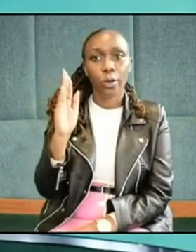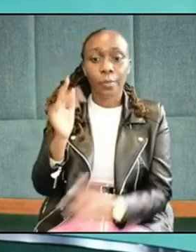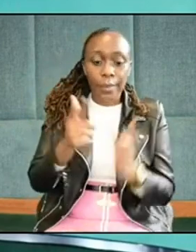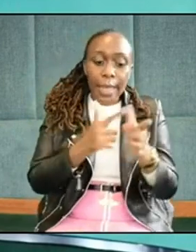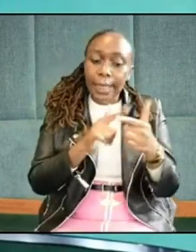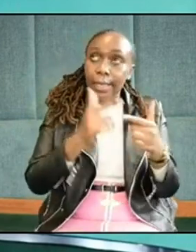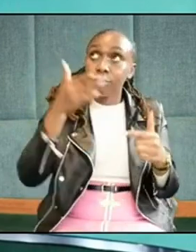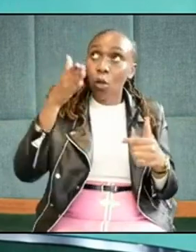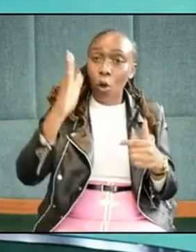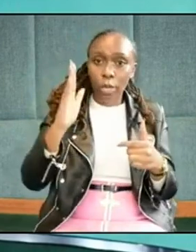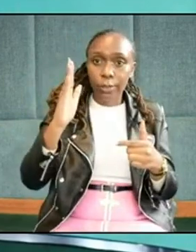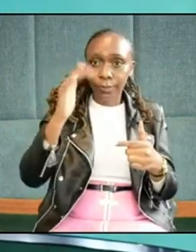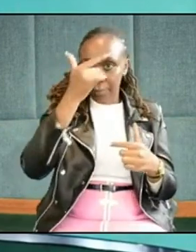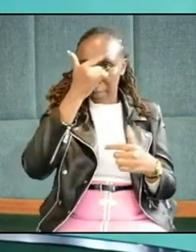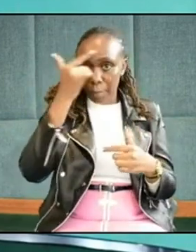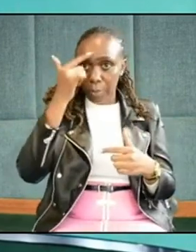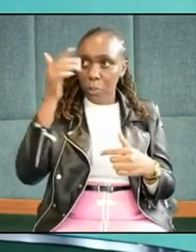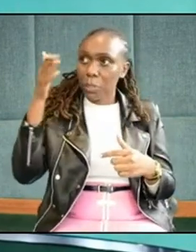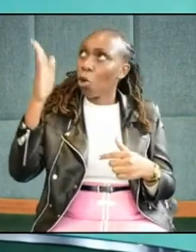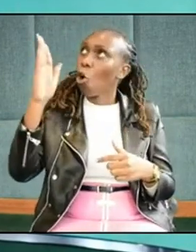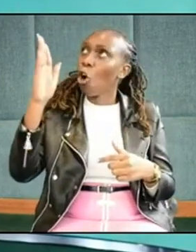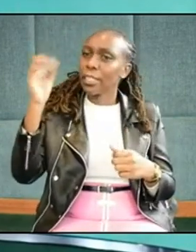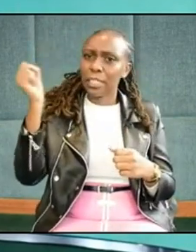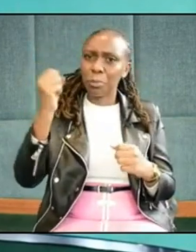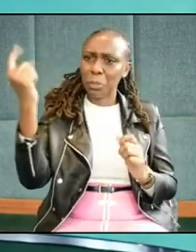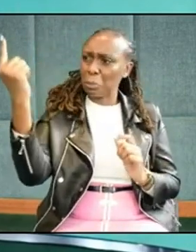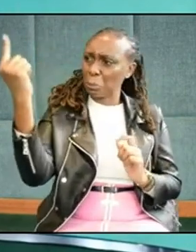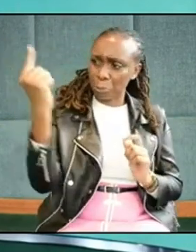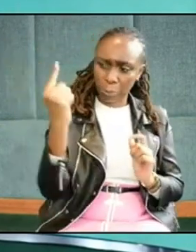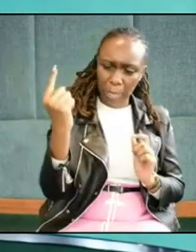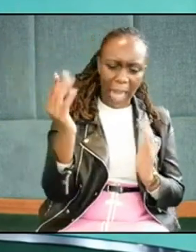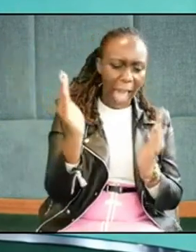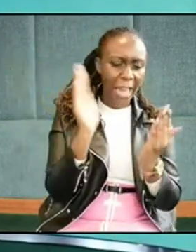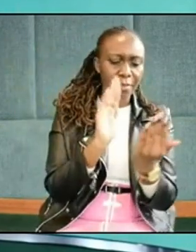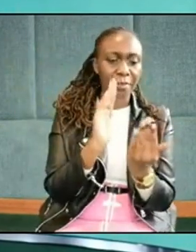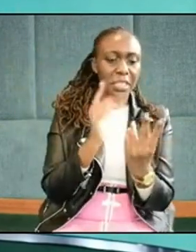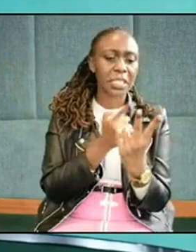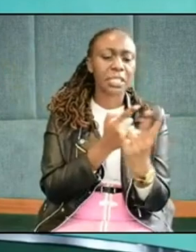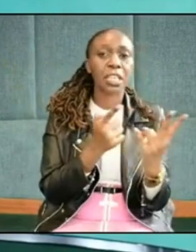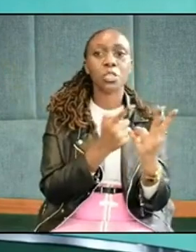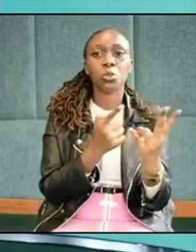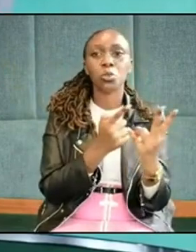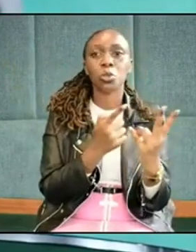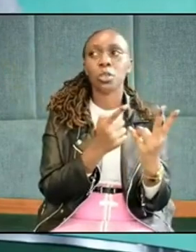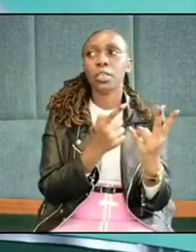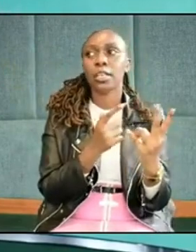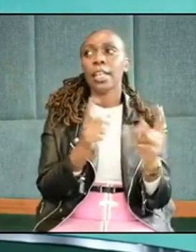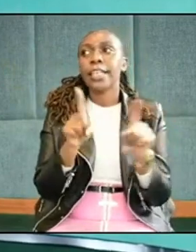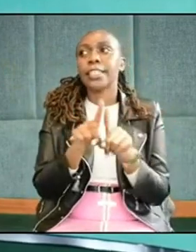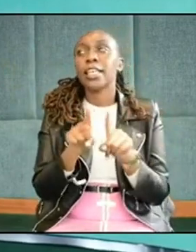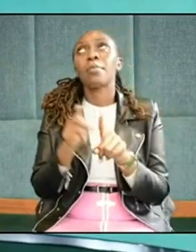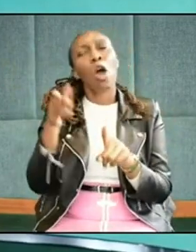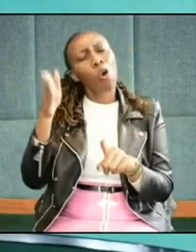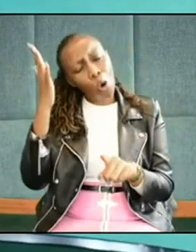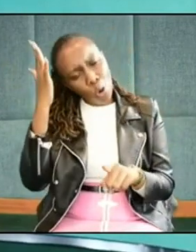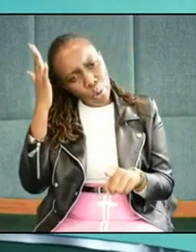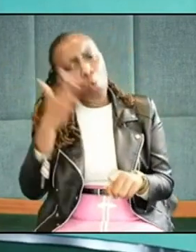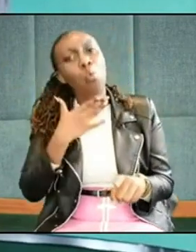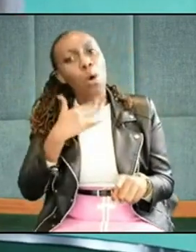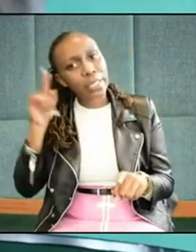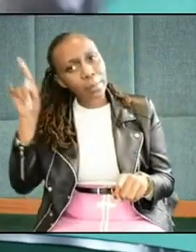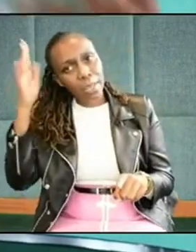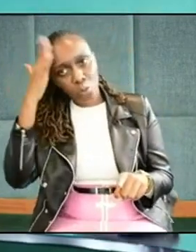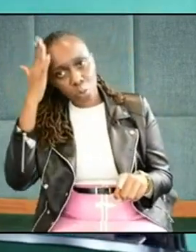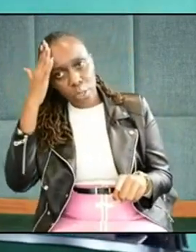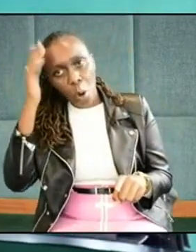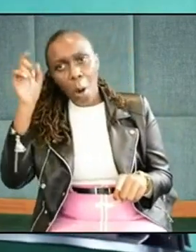then God, because he couldn't come to them face to face, they were now on voicemail. He still wants to be known. He still